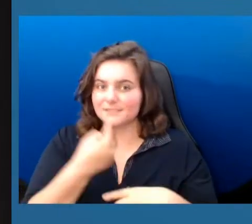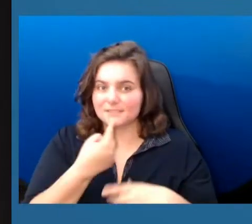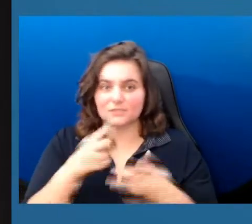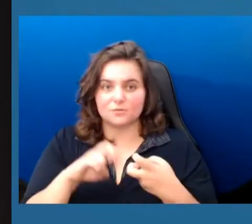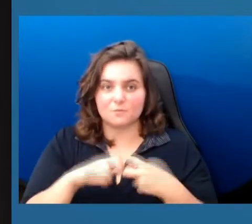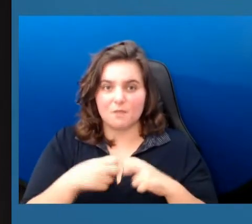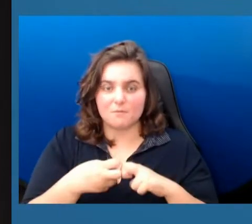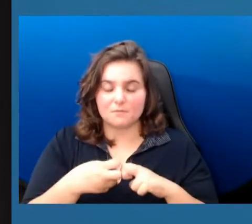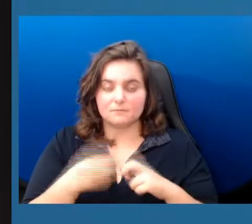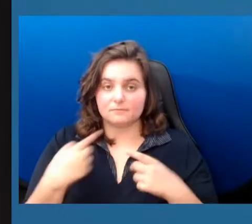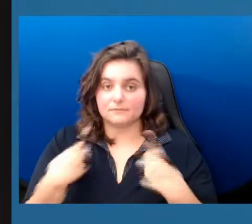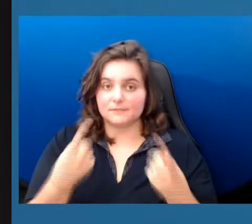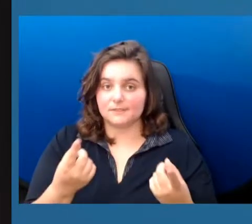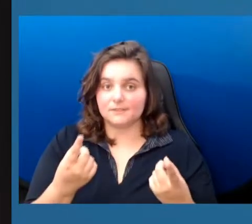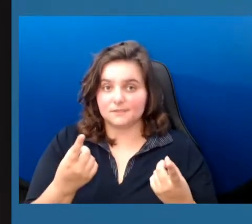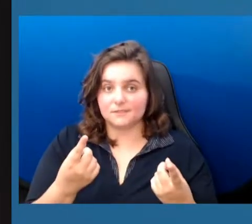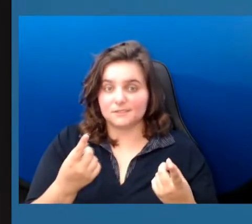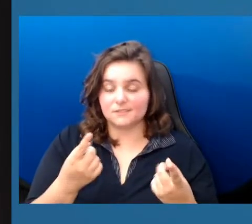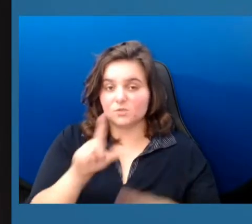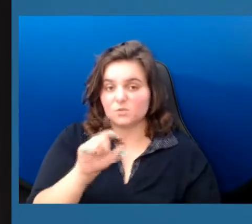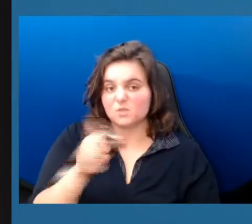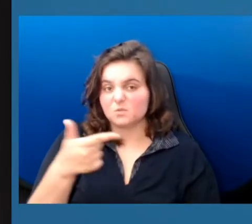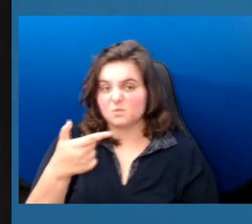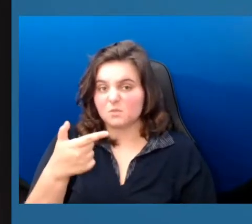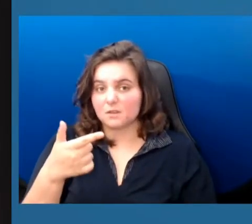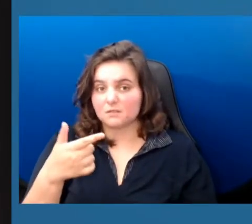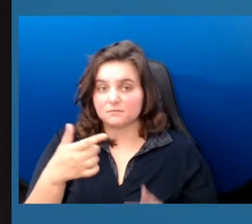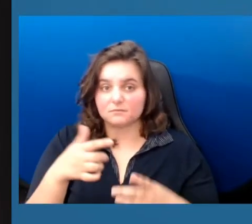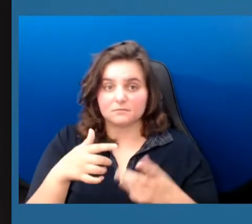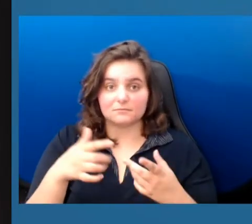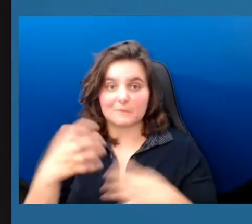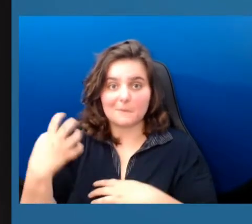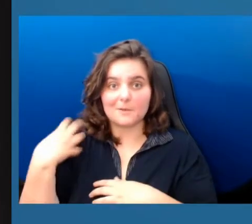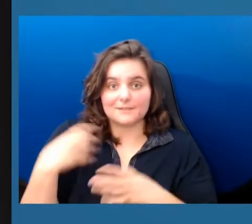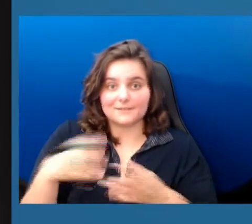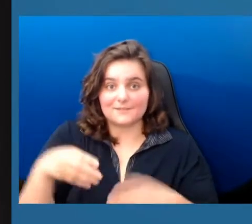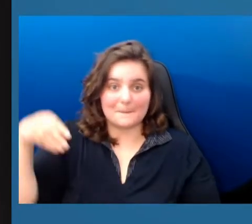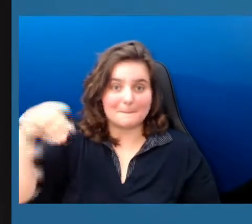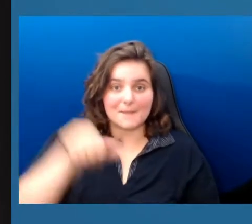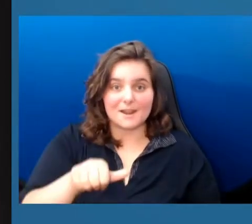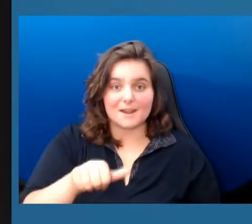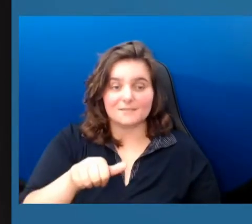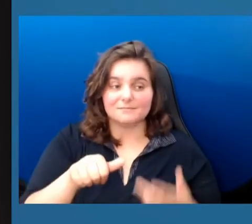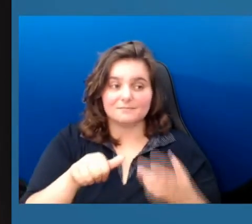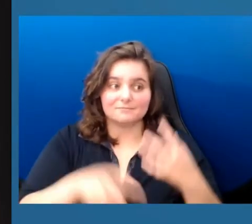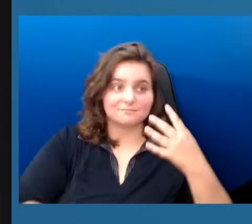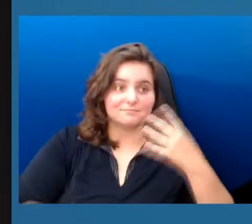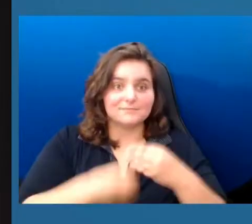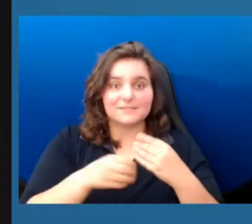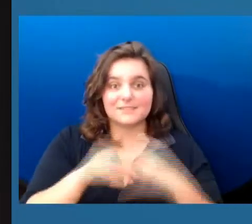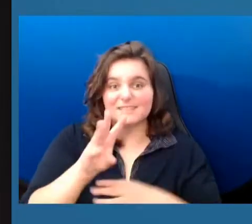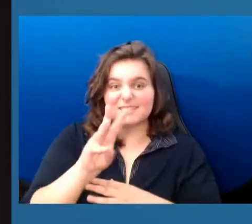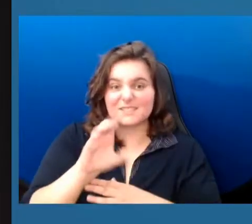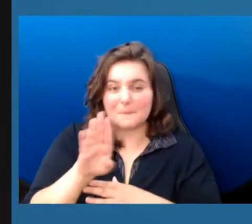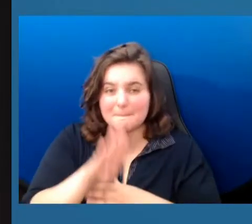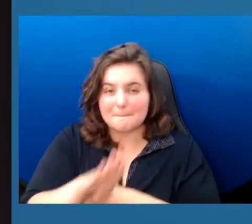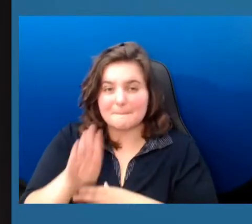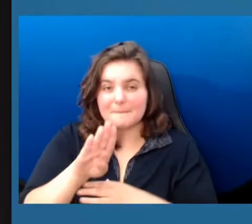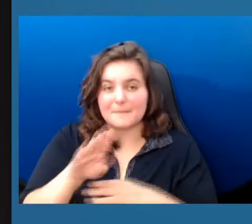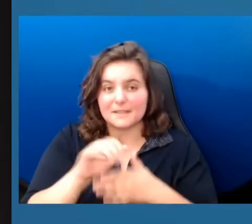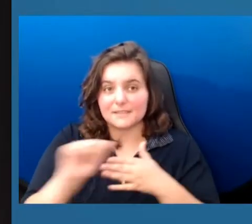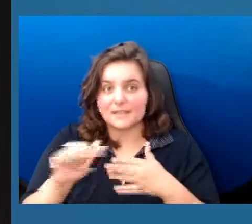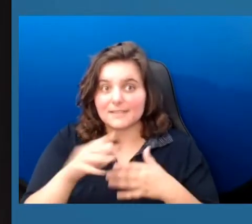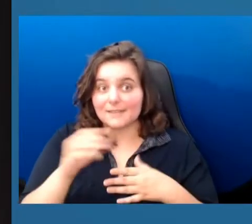21, employers have paid an additional $6 billion in unemployment insurance taxes, and we're teed up to pay